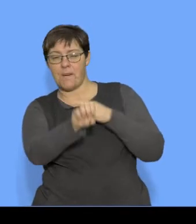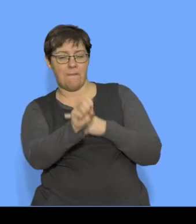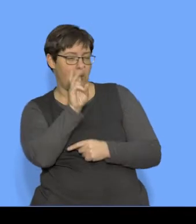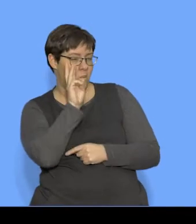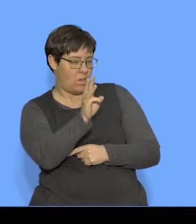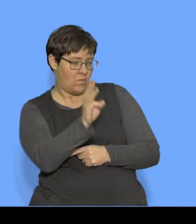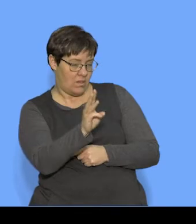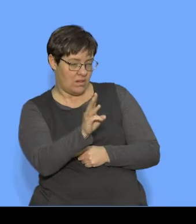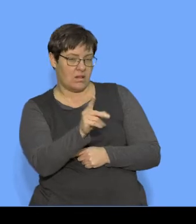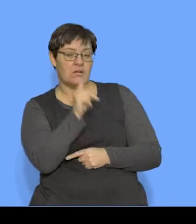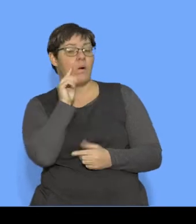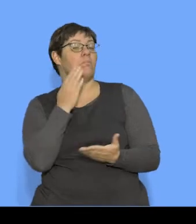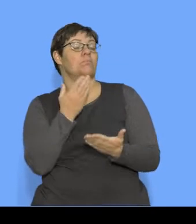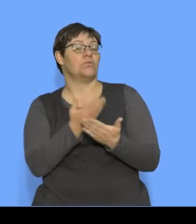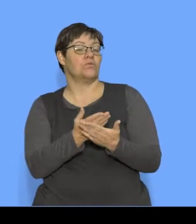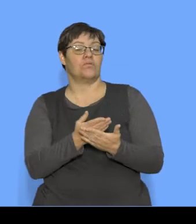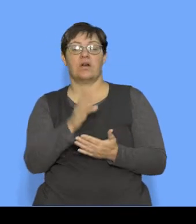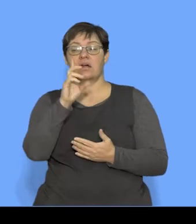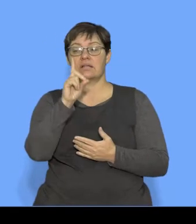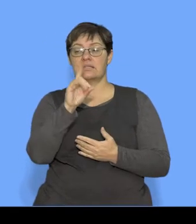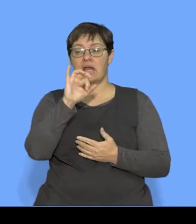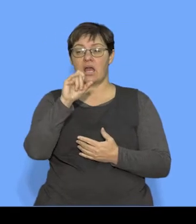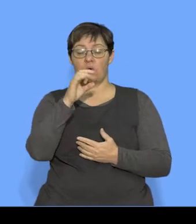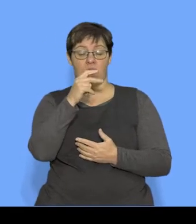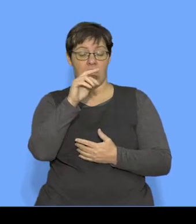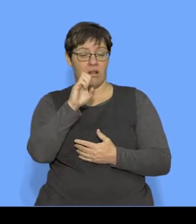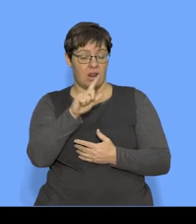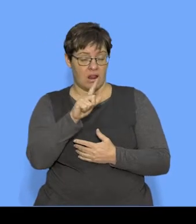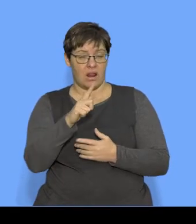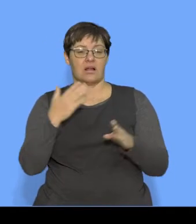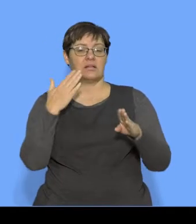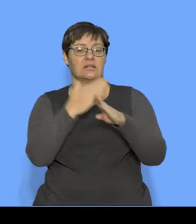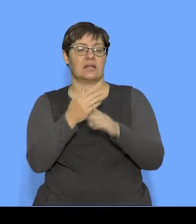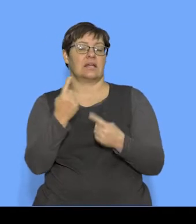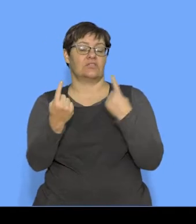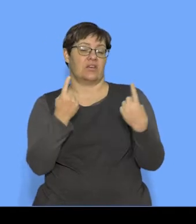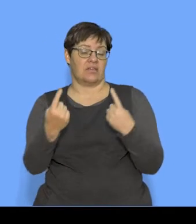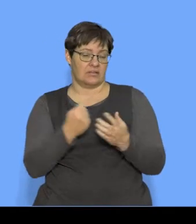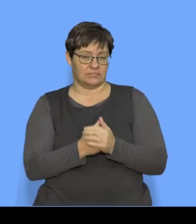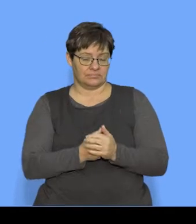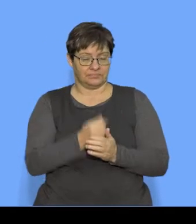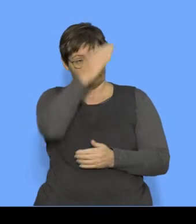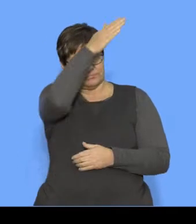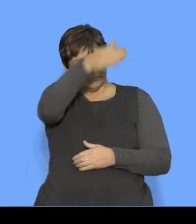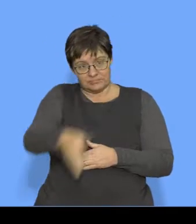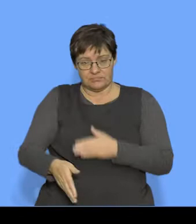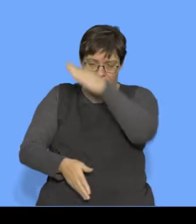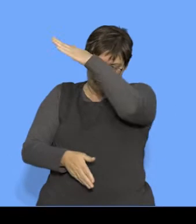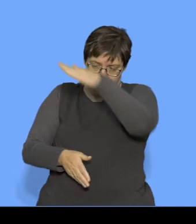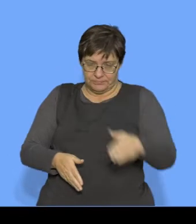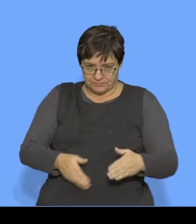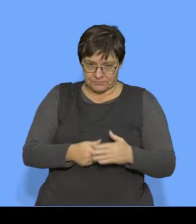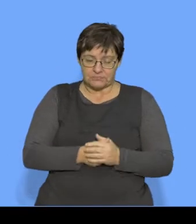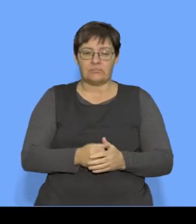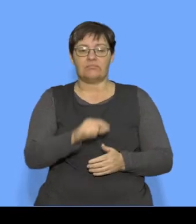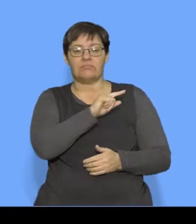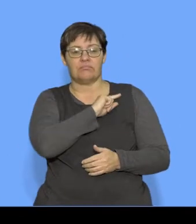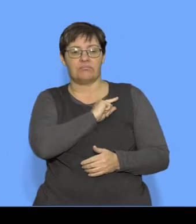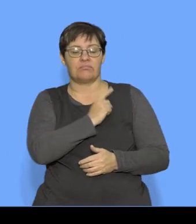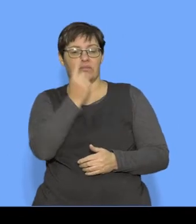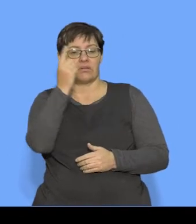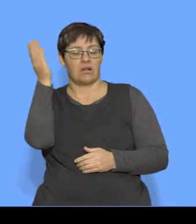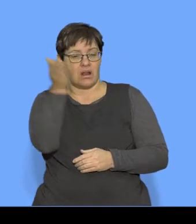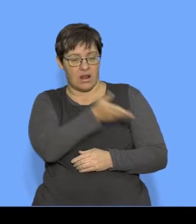we're going to take is to prove that the diagonals bisect each other. Why am I saying that? Because already we were told that